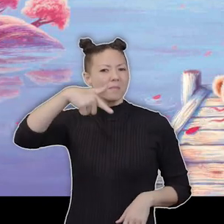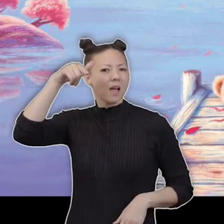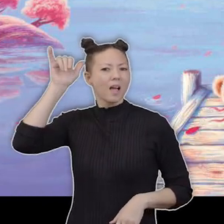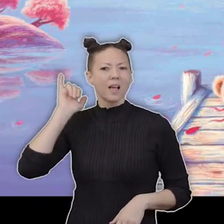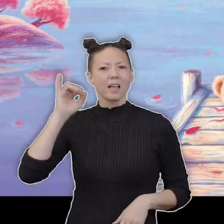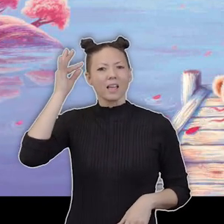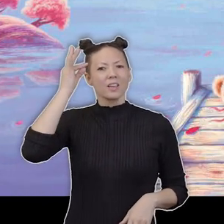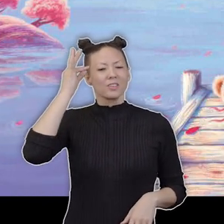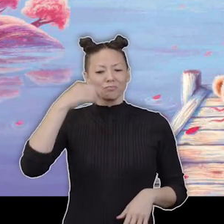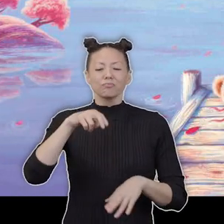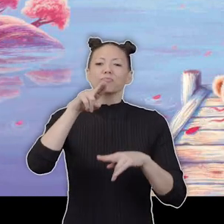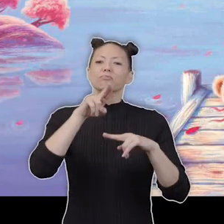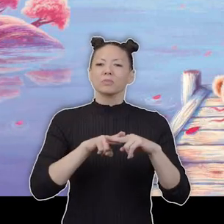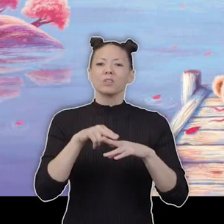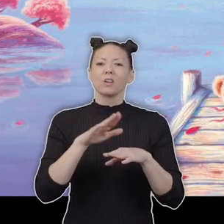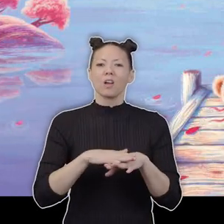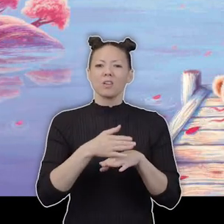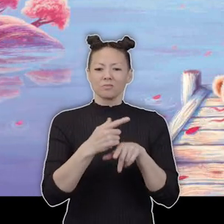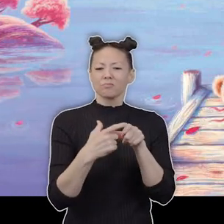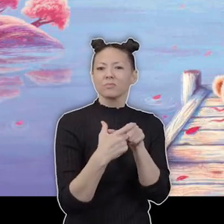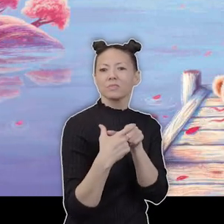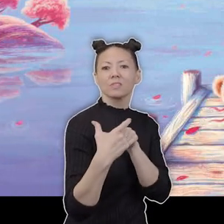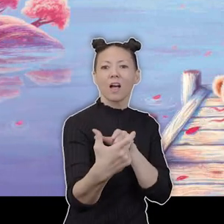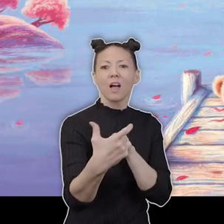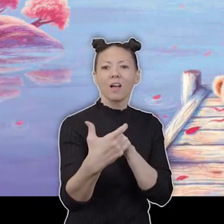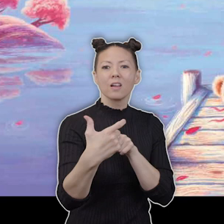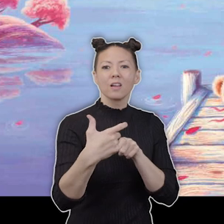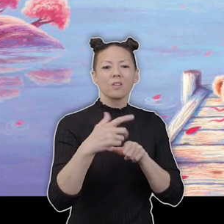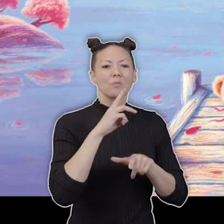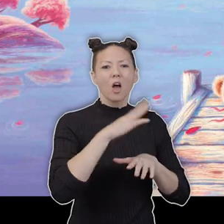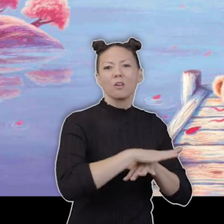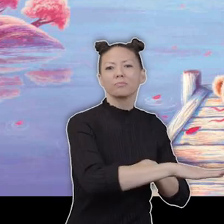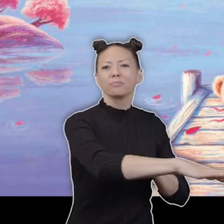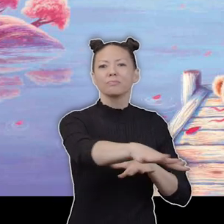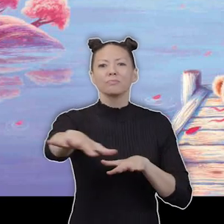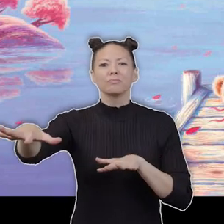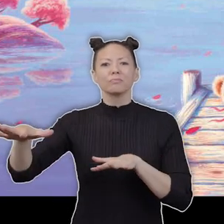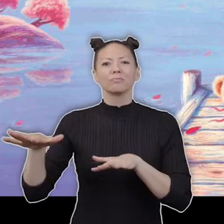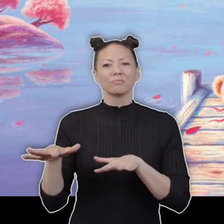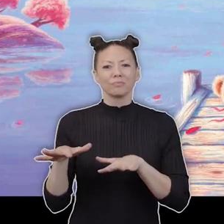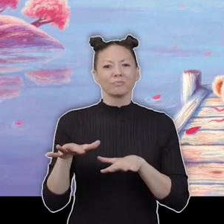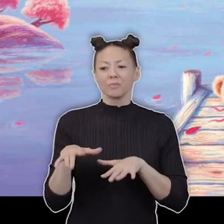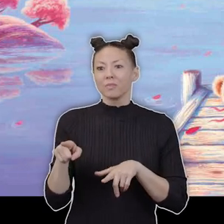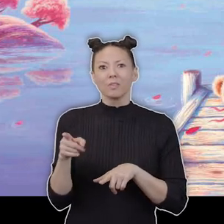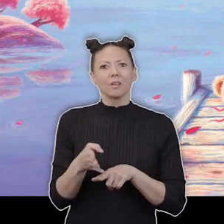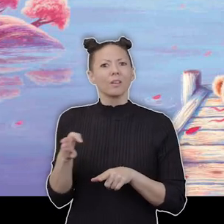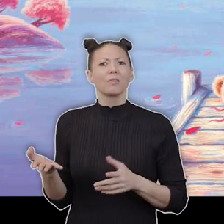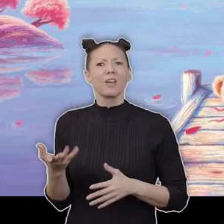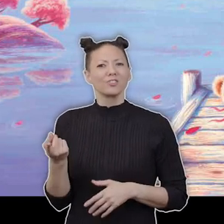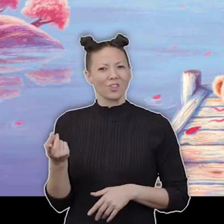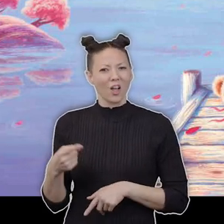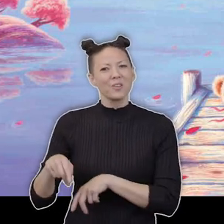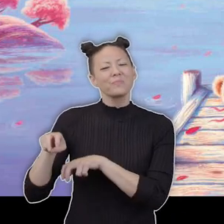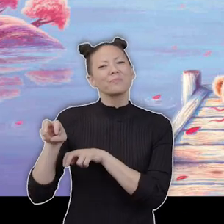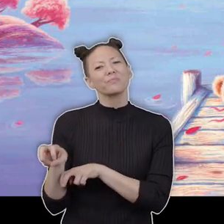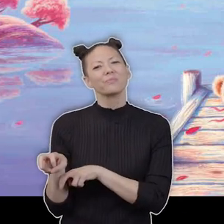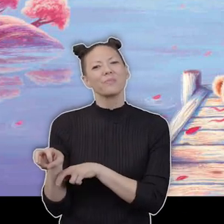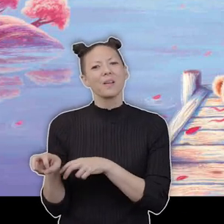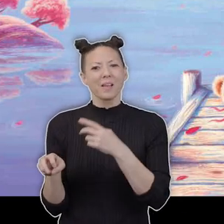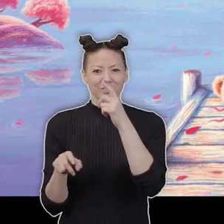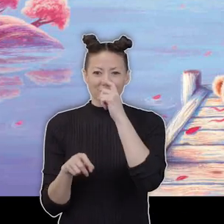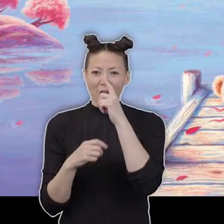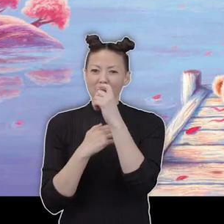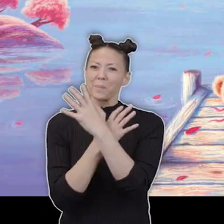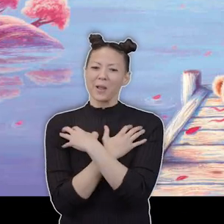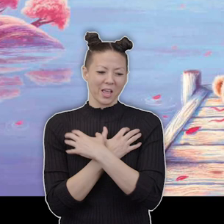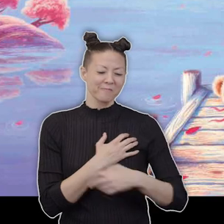girl with long blonde hair sits on a dock on a calm lake. Beside her sits a white poodle, and on her other